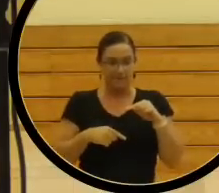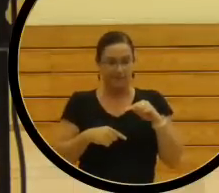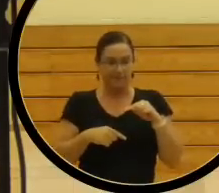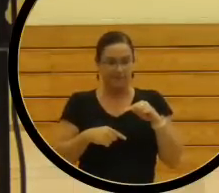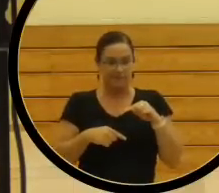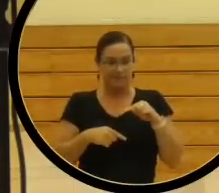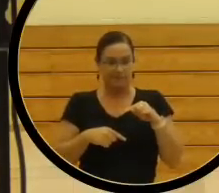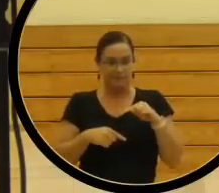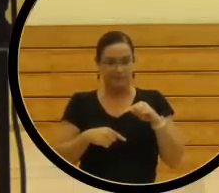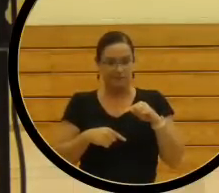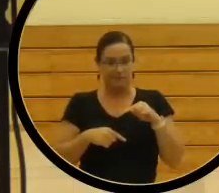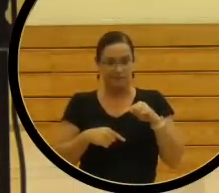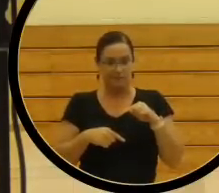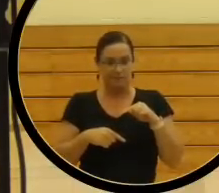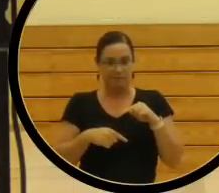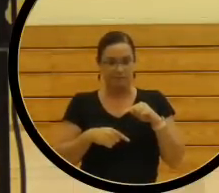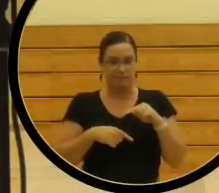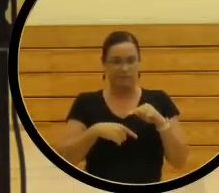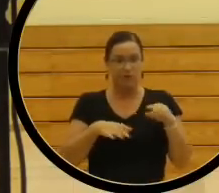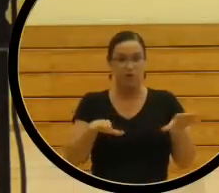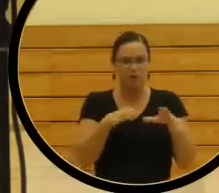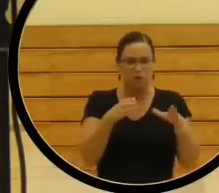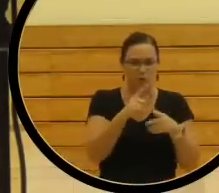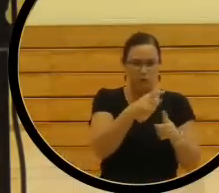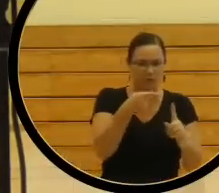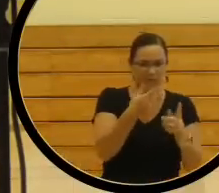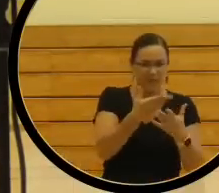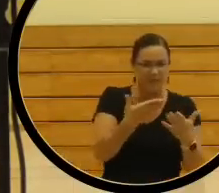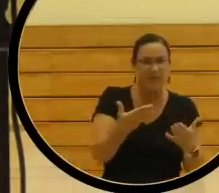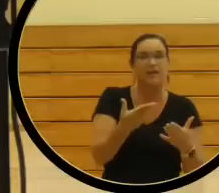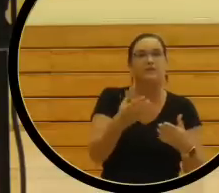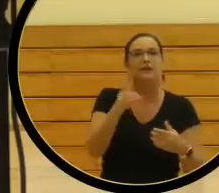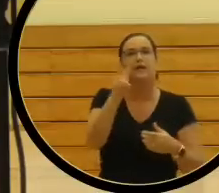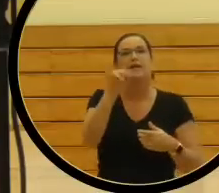basically go, basically, just kind of pick up the pieces where we cannot